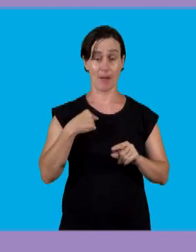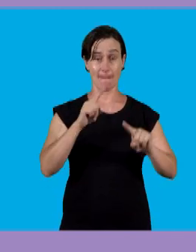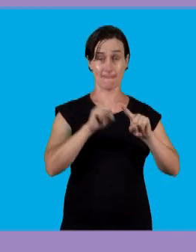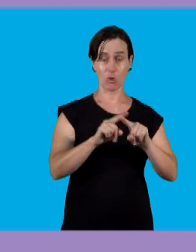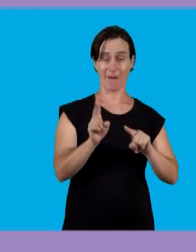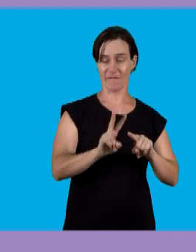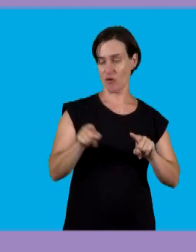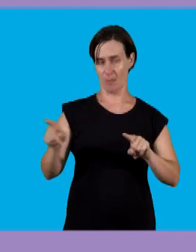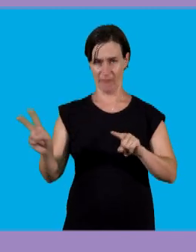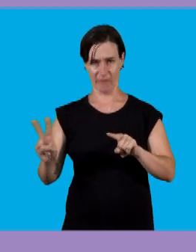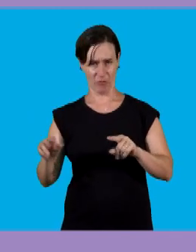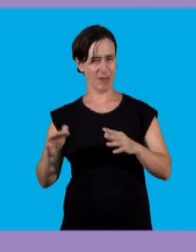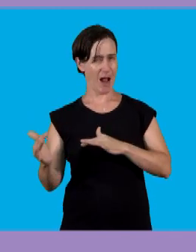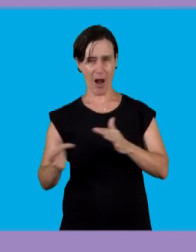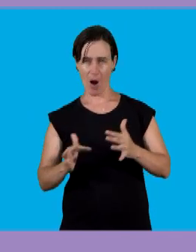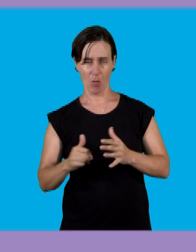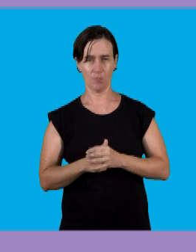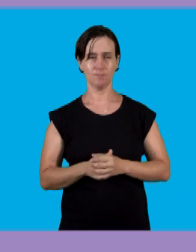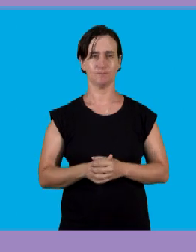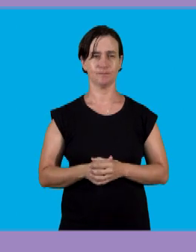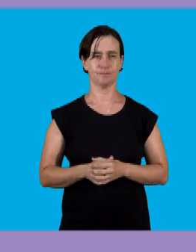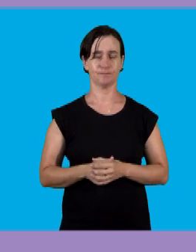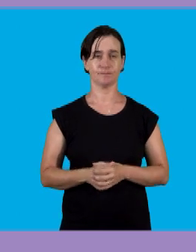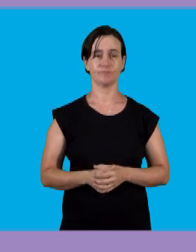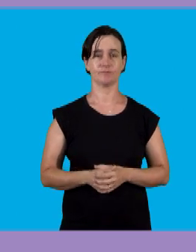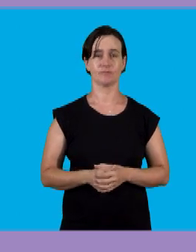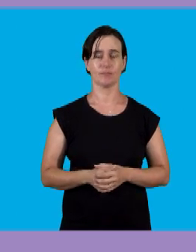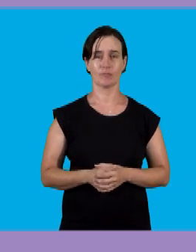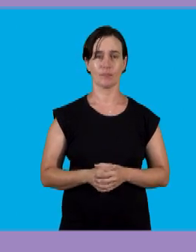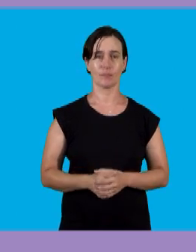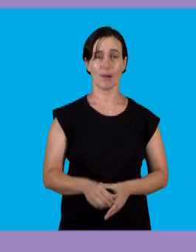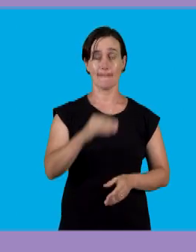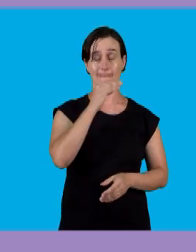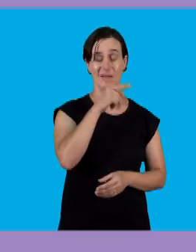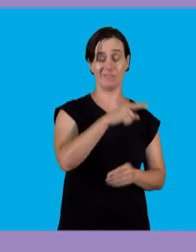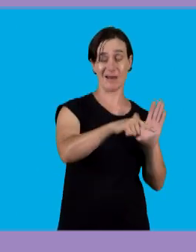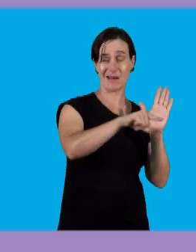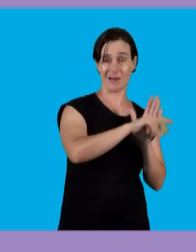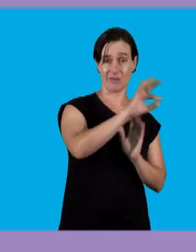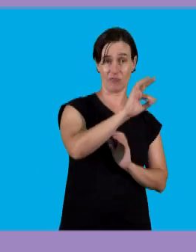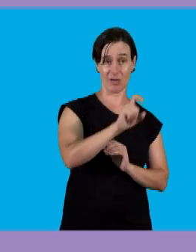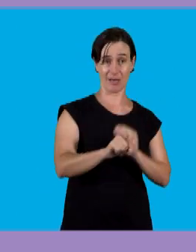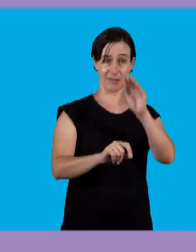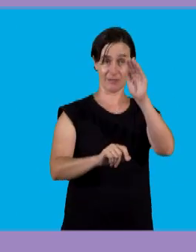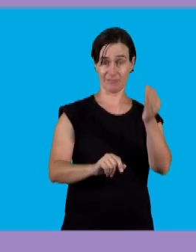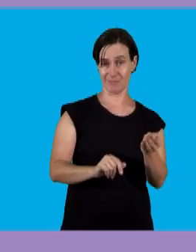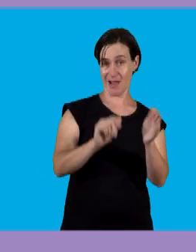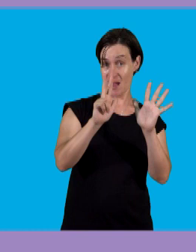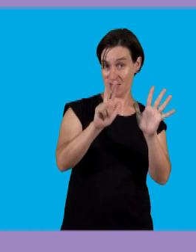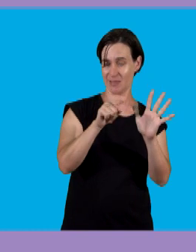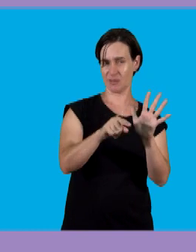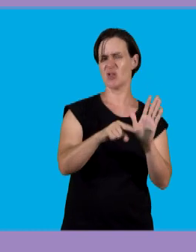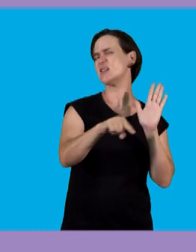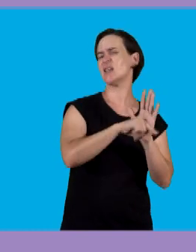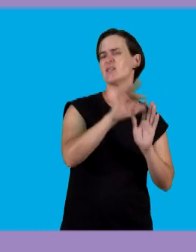those variables. So we are going to now multiply negative 3 with the 8.